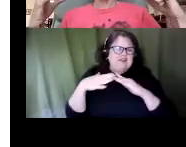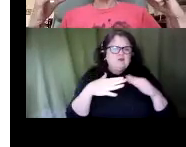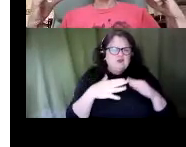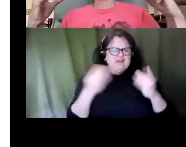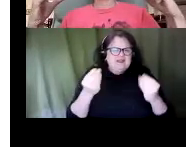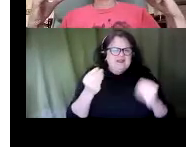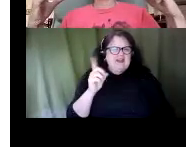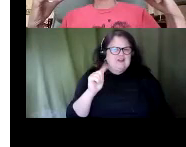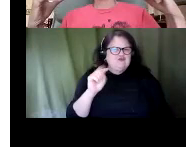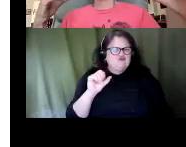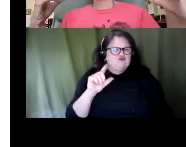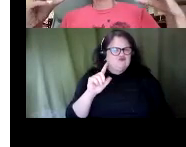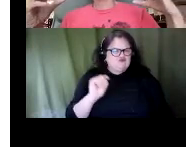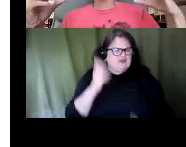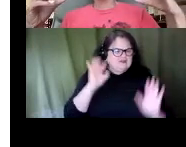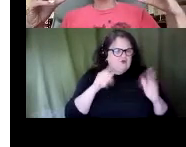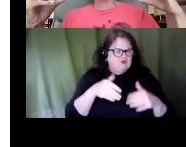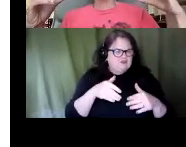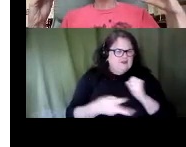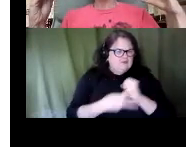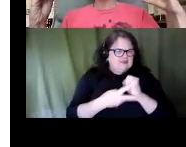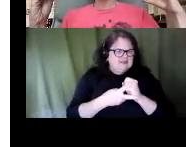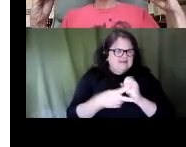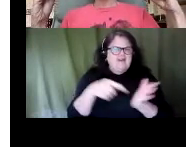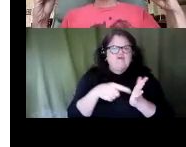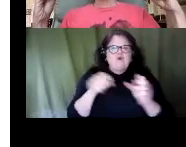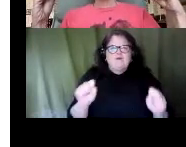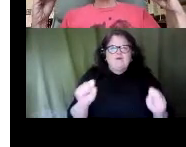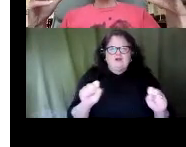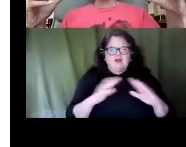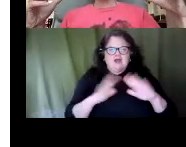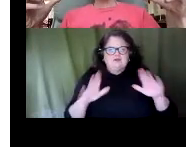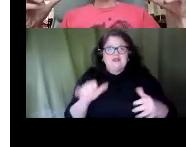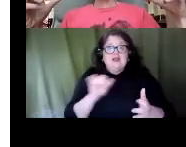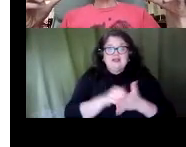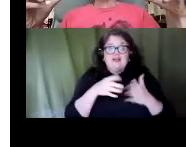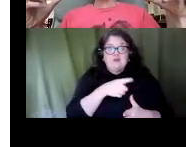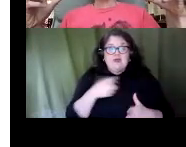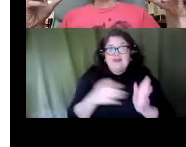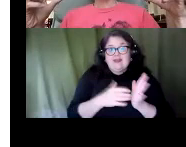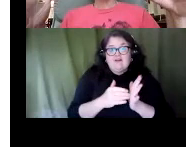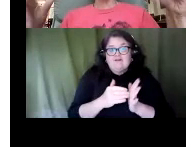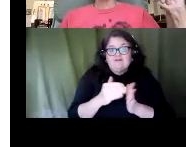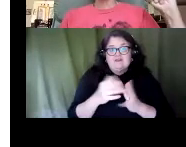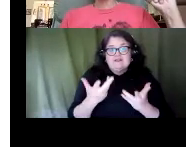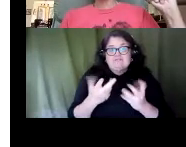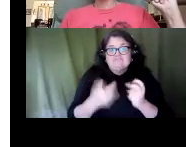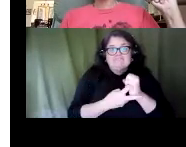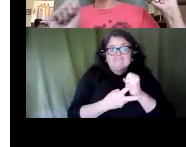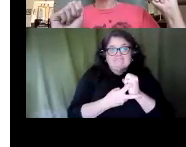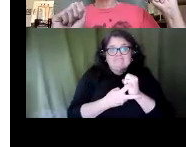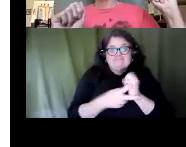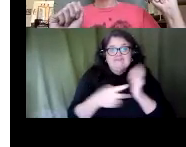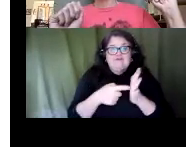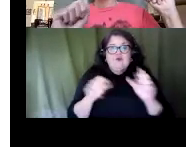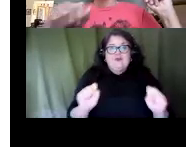focus on preservation of affordable housing, that's the way that they often preserve affordability.